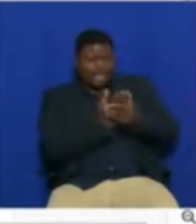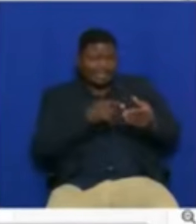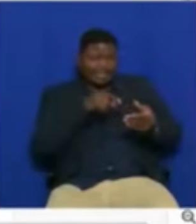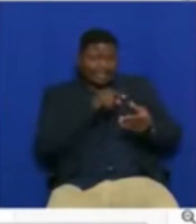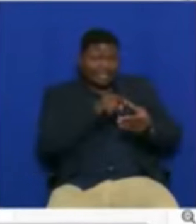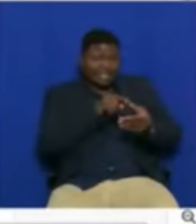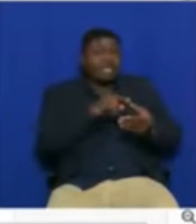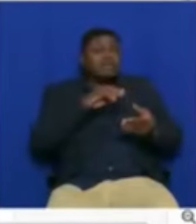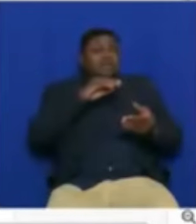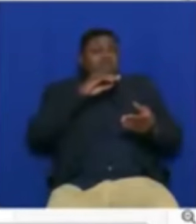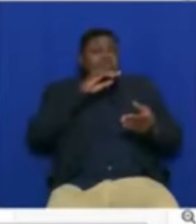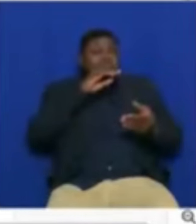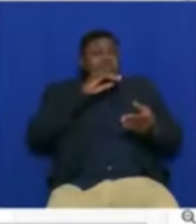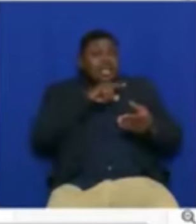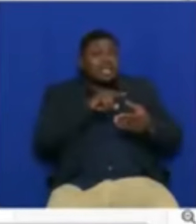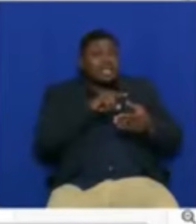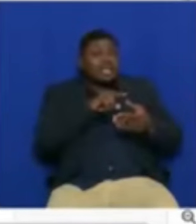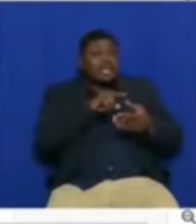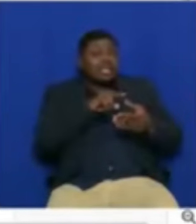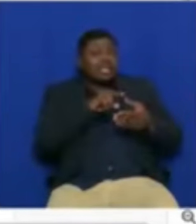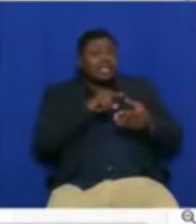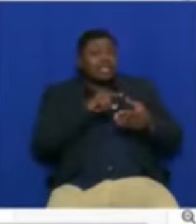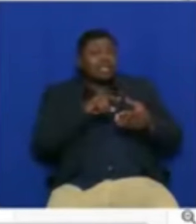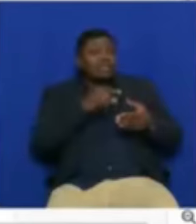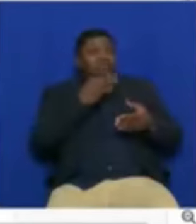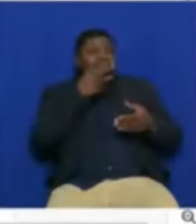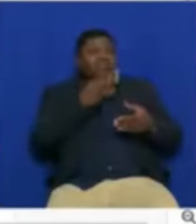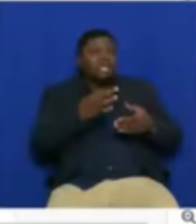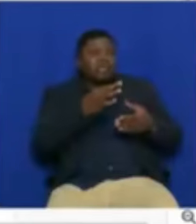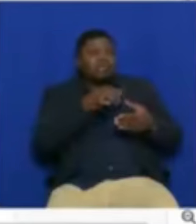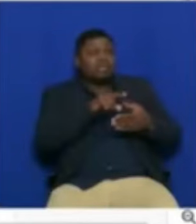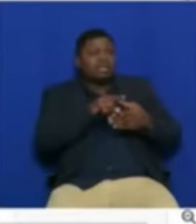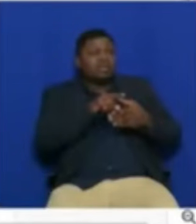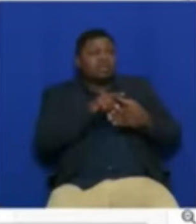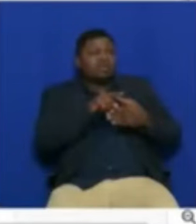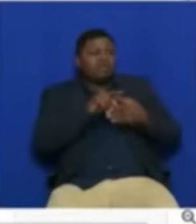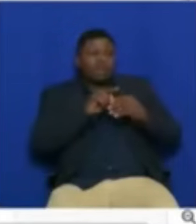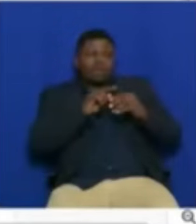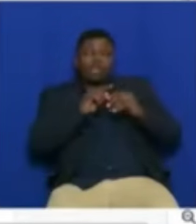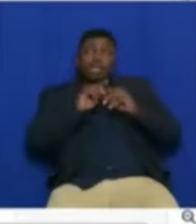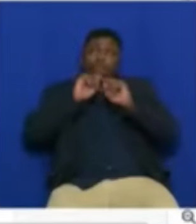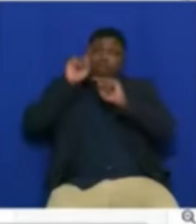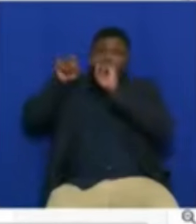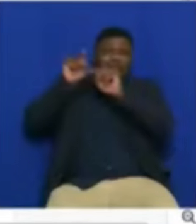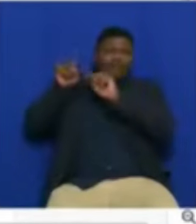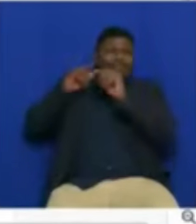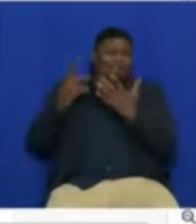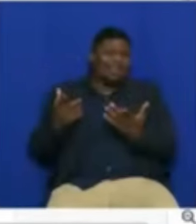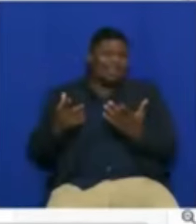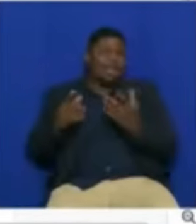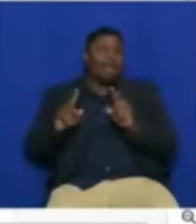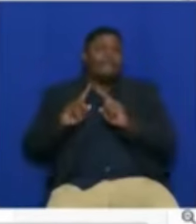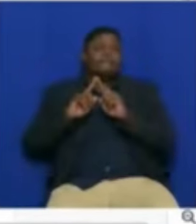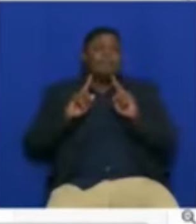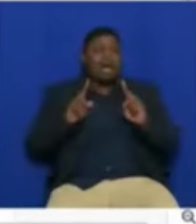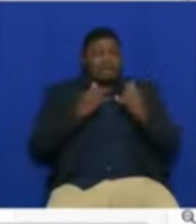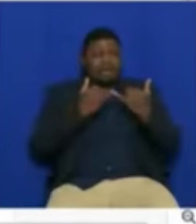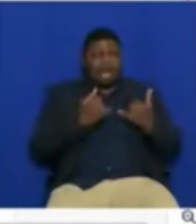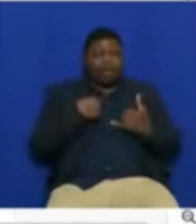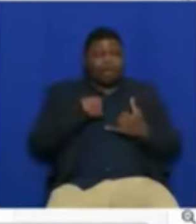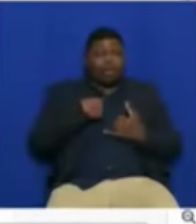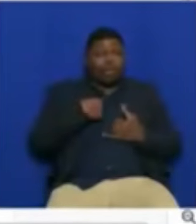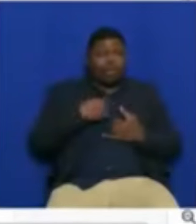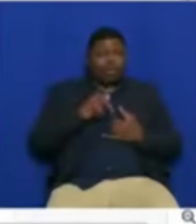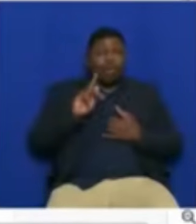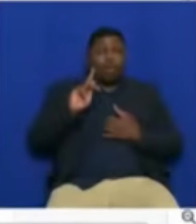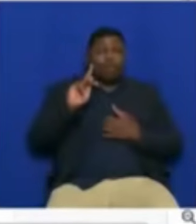it's scanty and they don't make allegations of who did what did Khumalo do? In fact, this is where the allegation